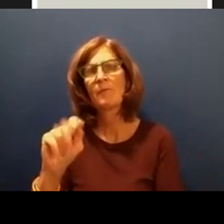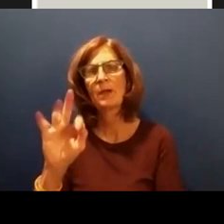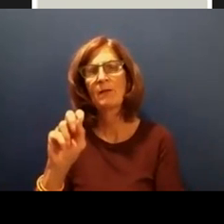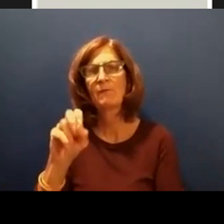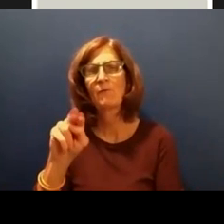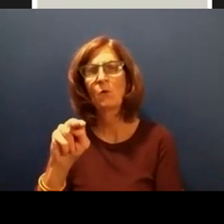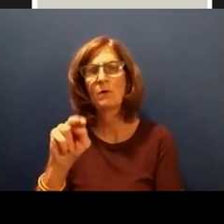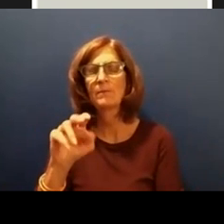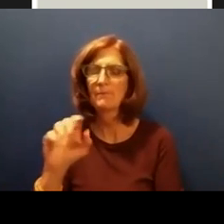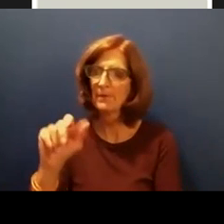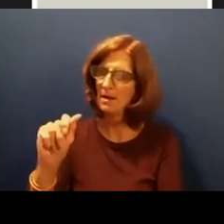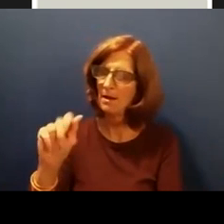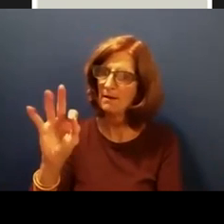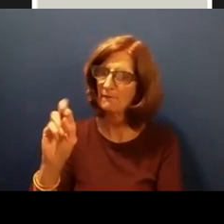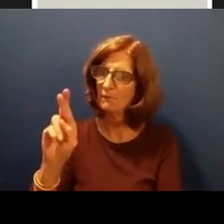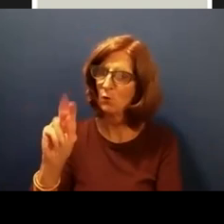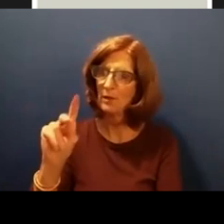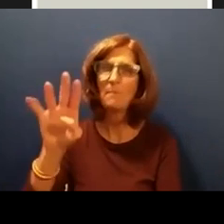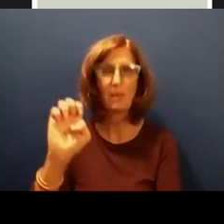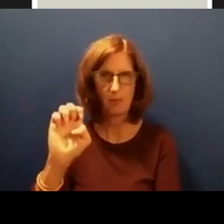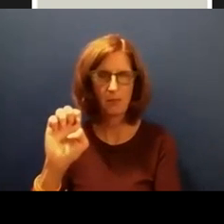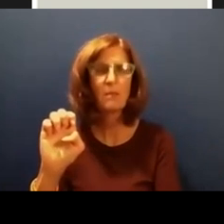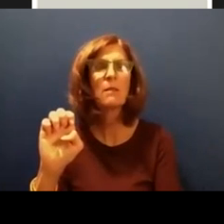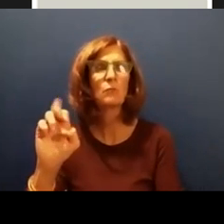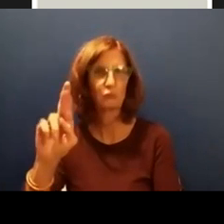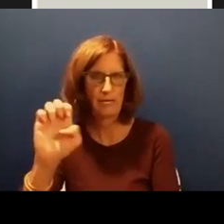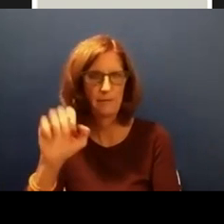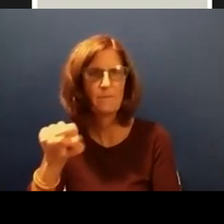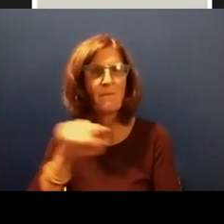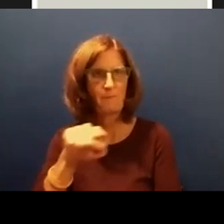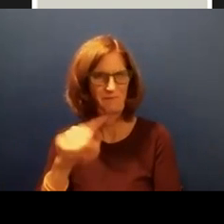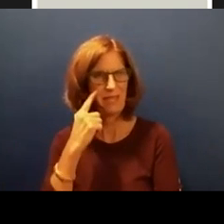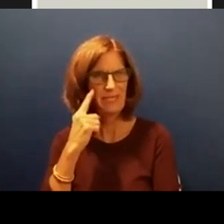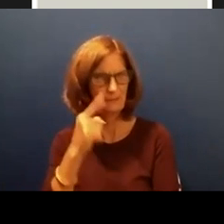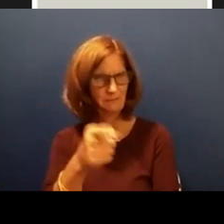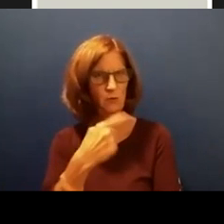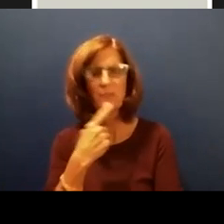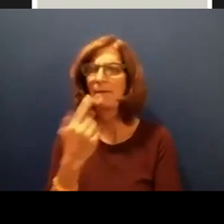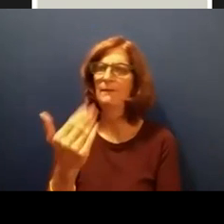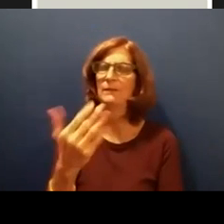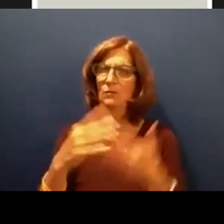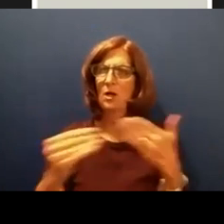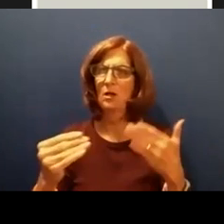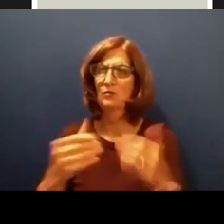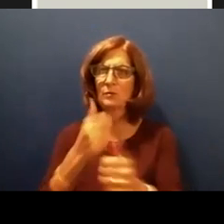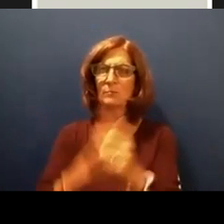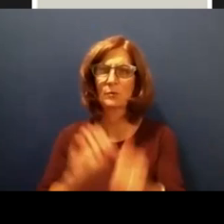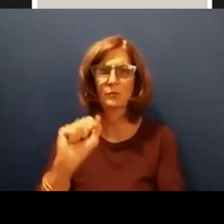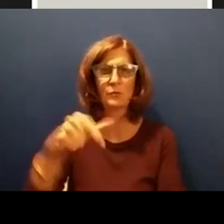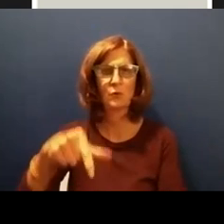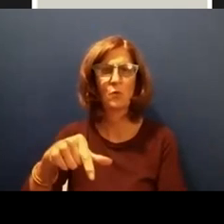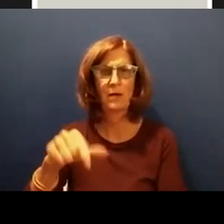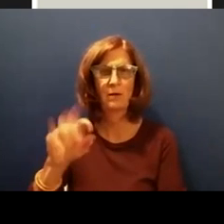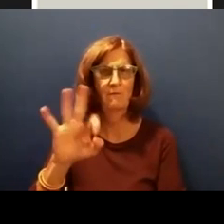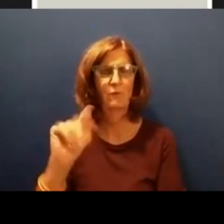feet at $15 per square foot, How does that compare to the market rate